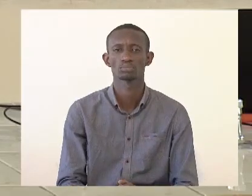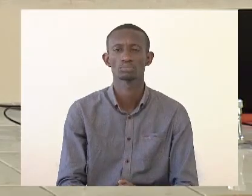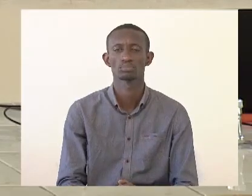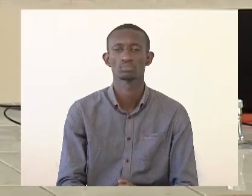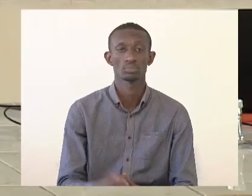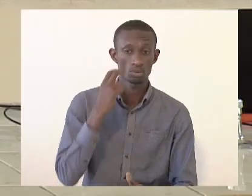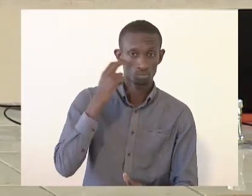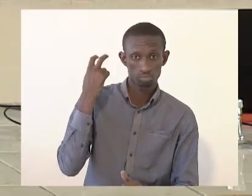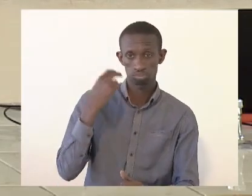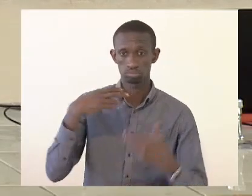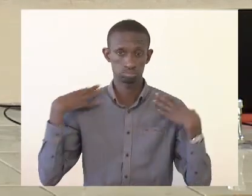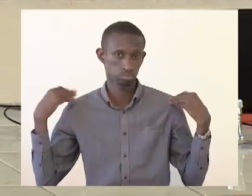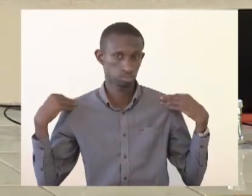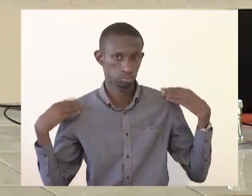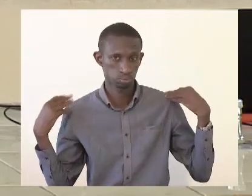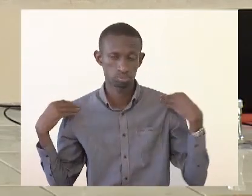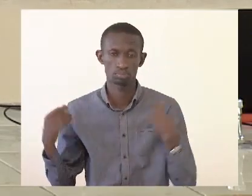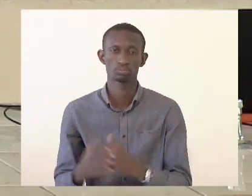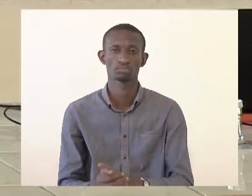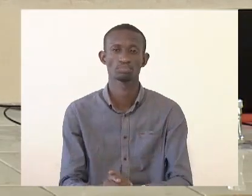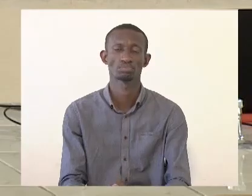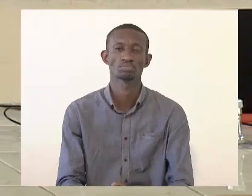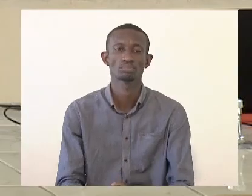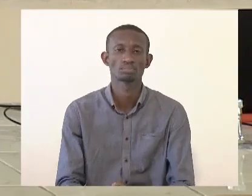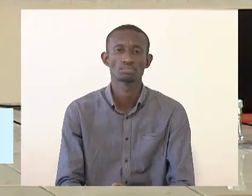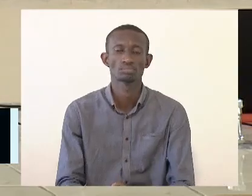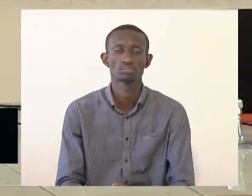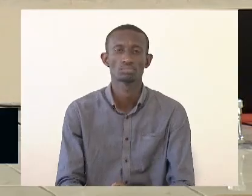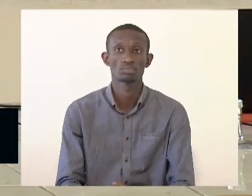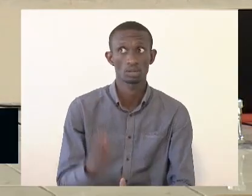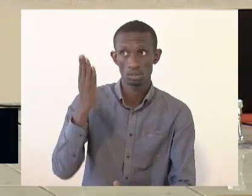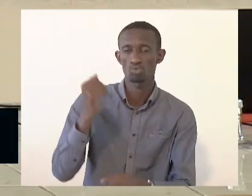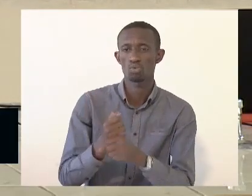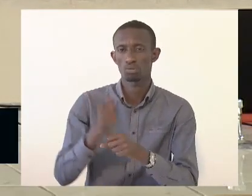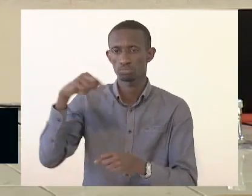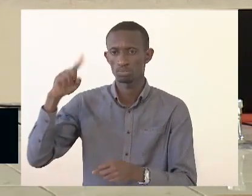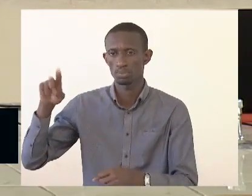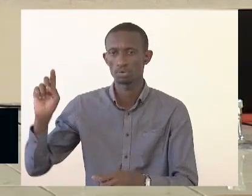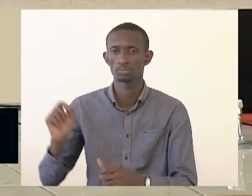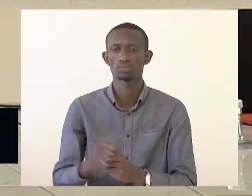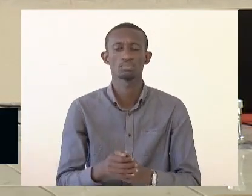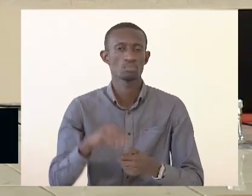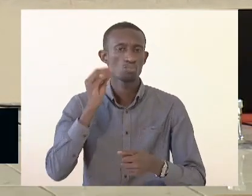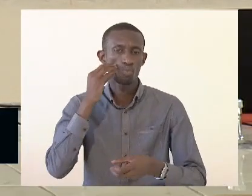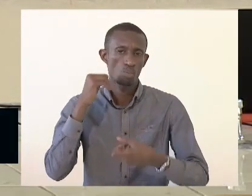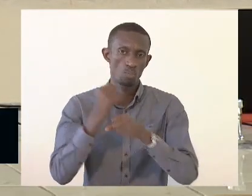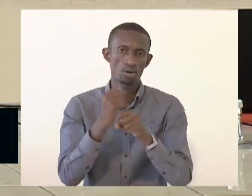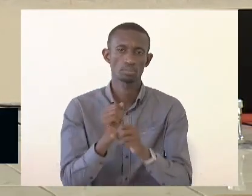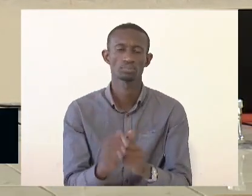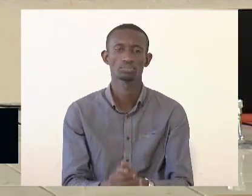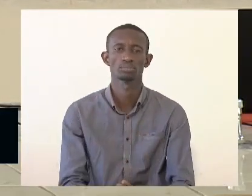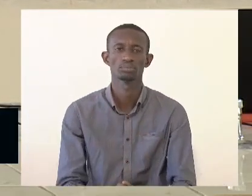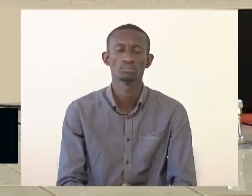But as I said, it is also a correction of the homework. So